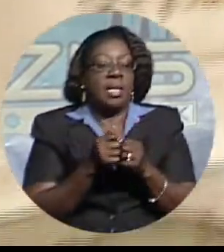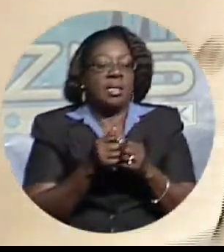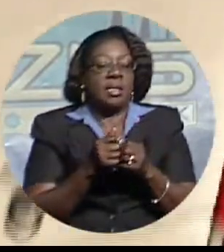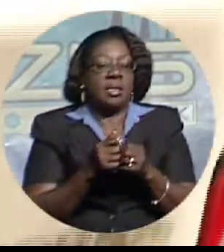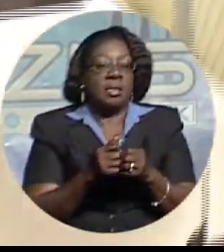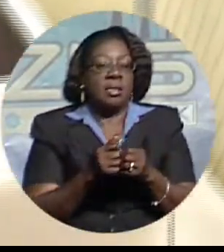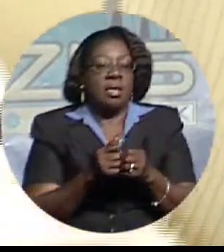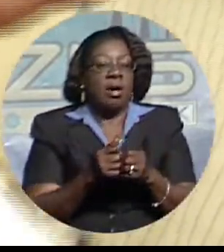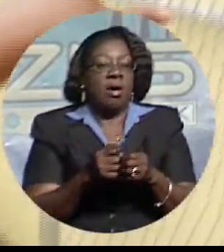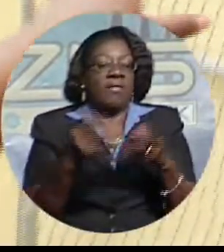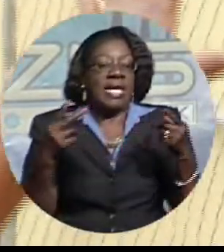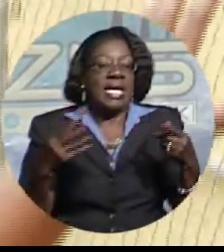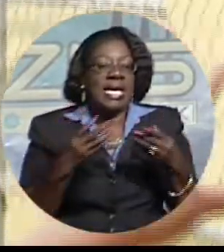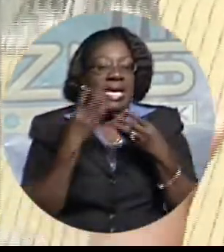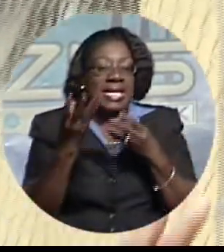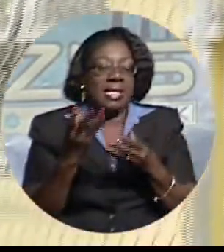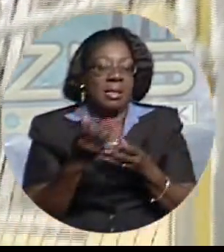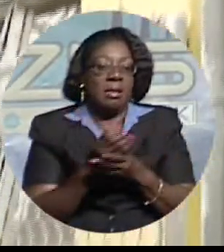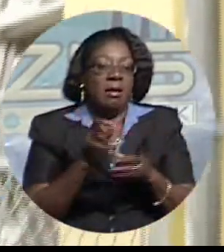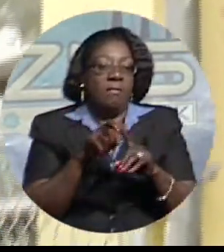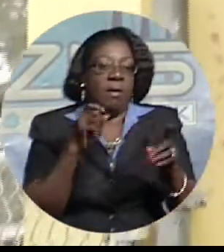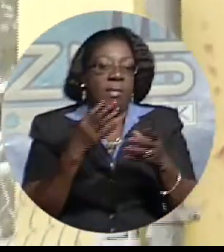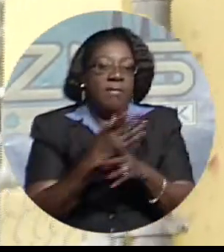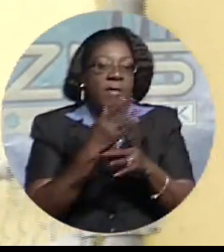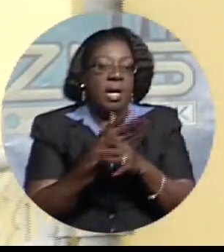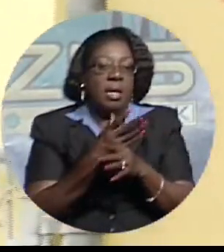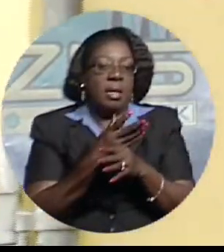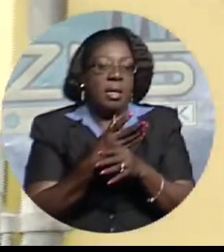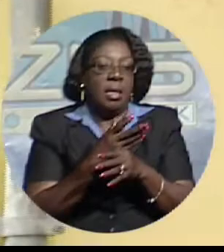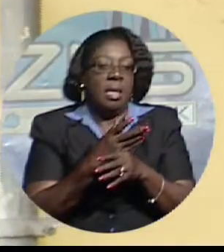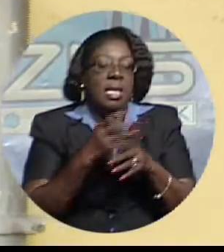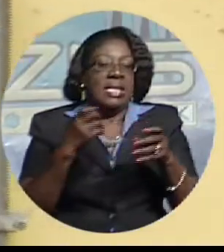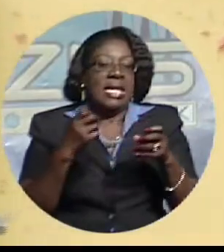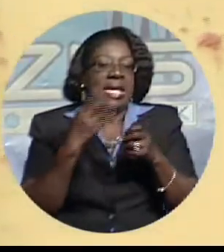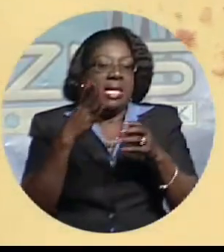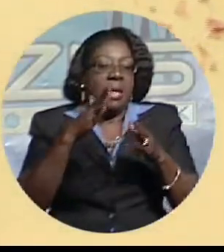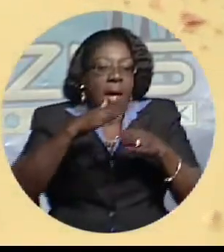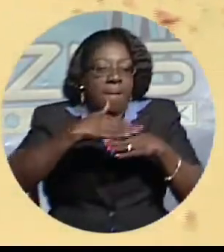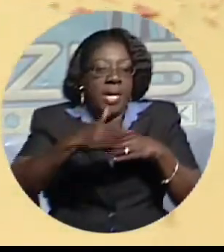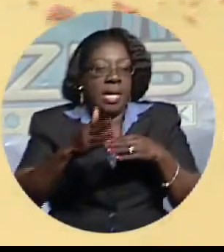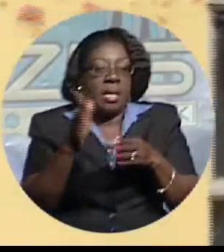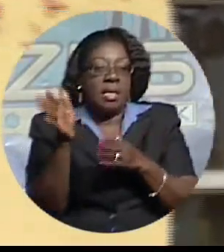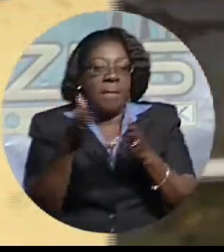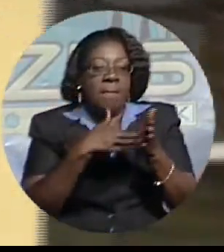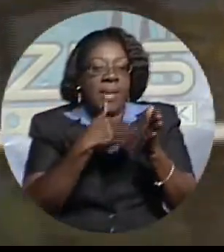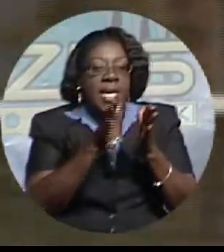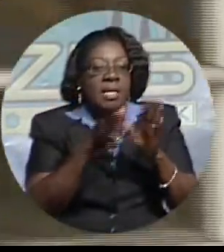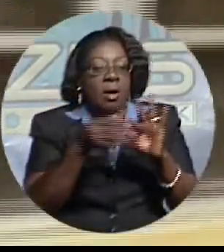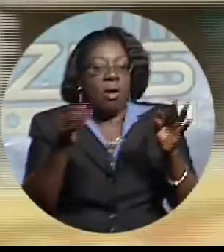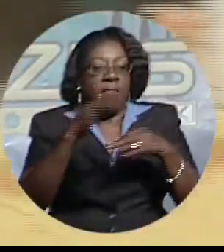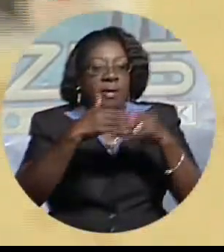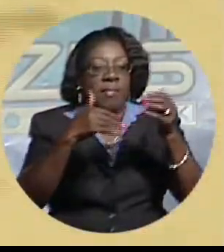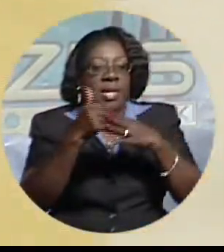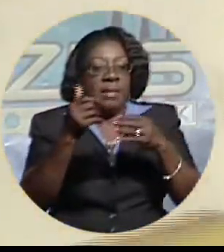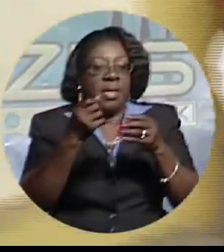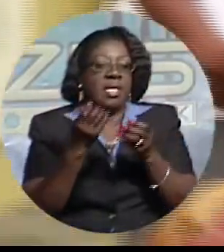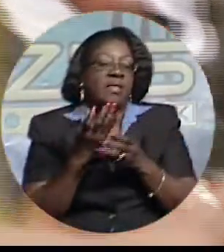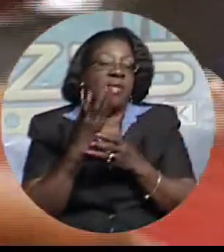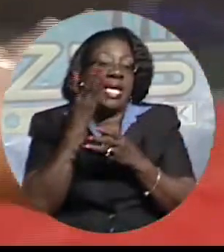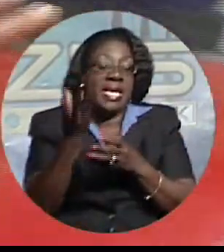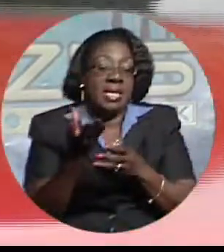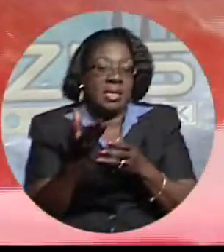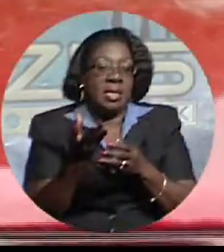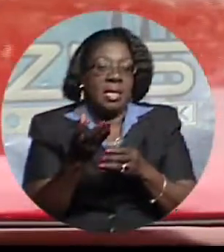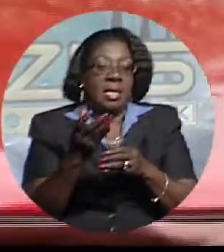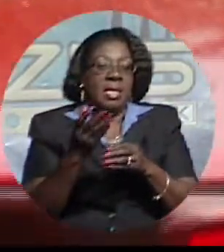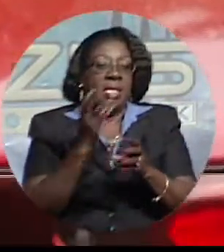building behind me is an apartment complex. The paint is peeling from the building because of the heat. And then over here, there's a vehicle